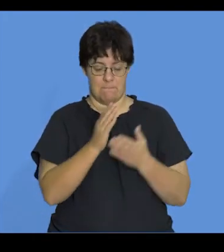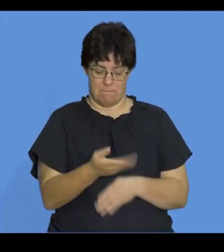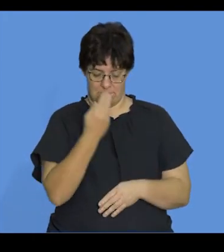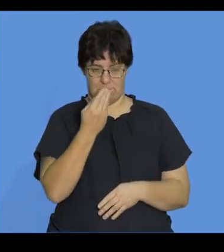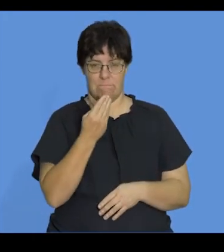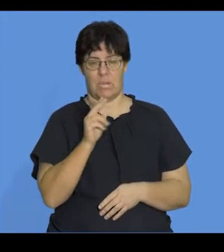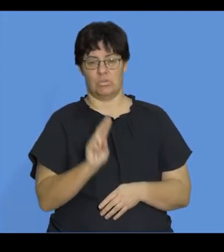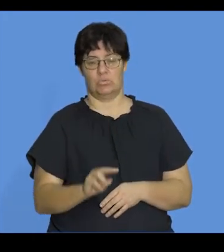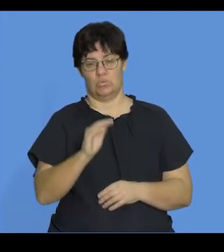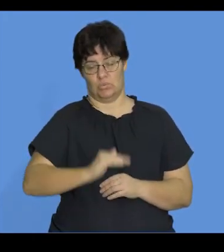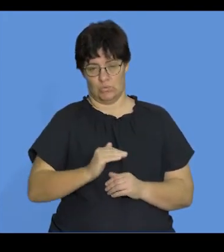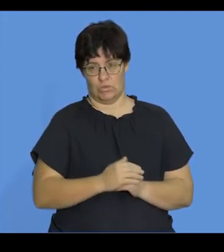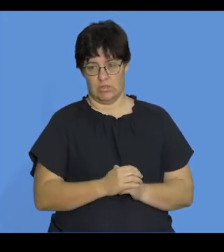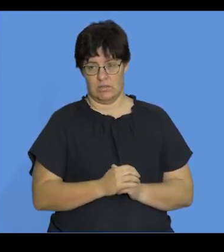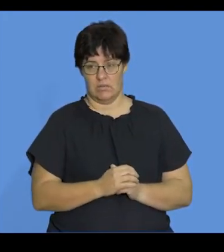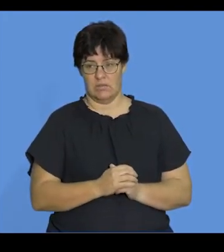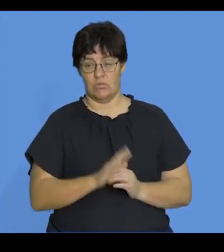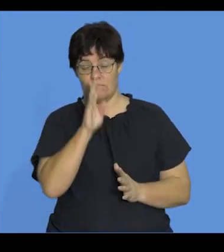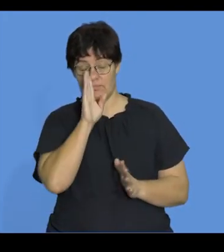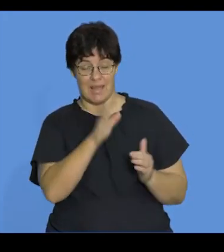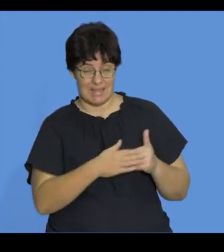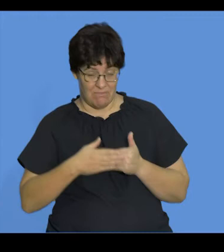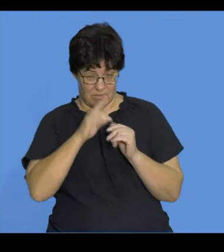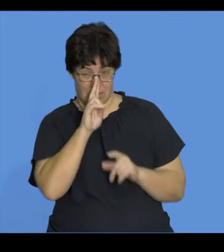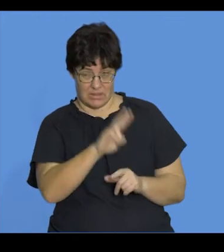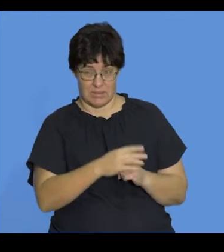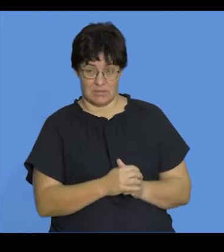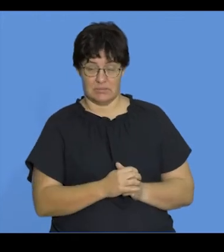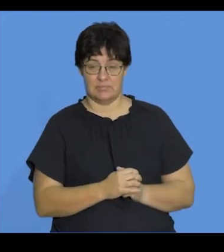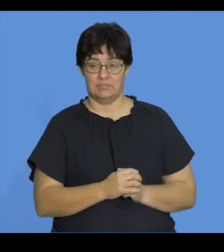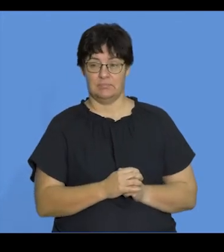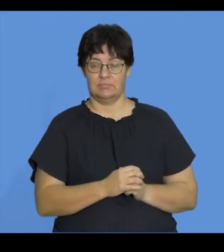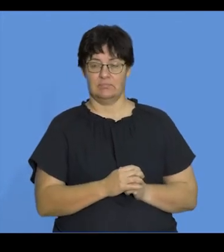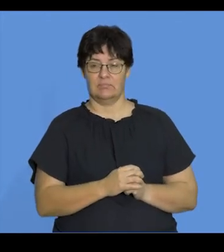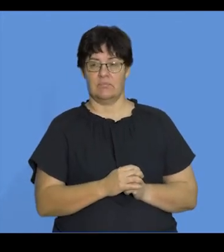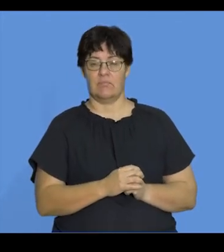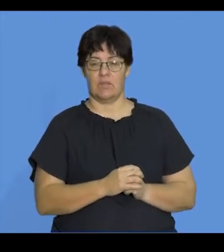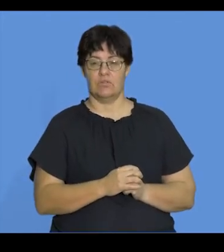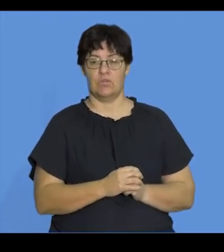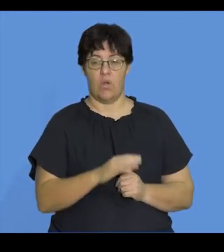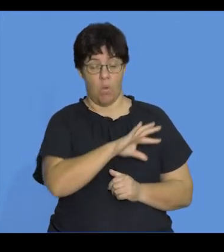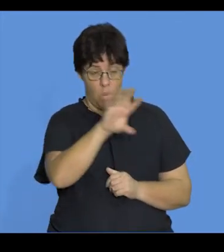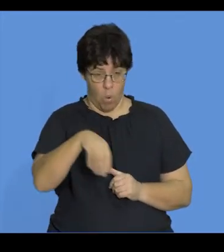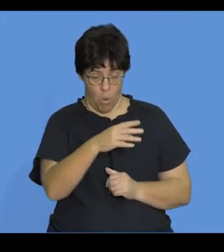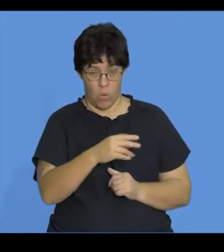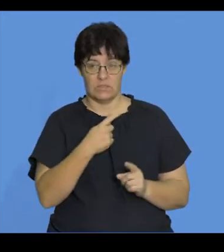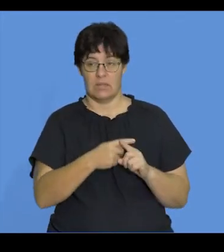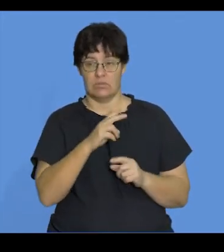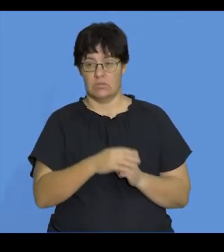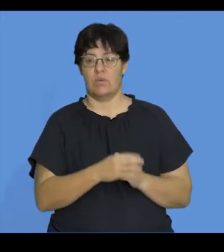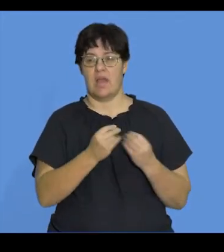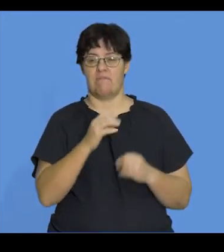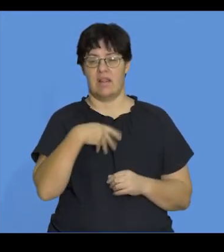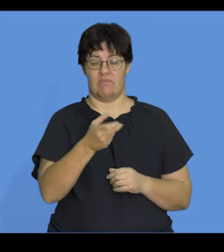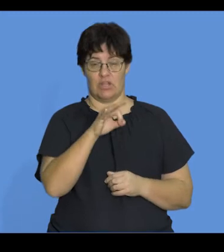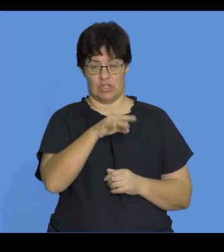that denominator, which is the 2. So pay careful attention to that, right? So if we multiply everything by 2, we're left with 13